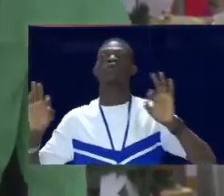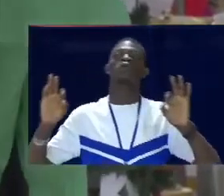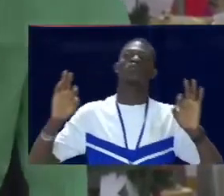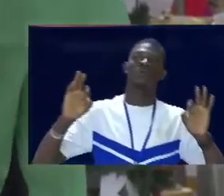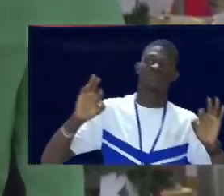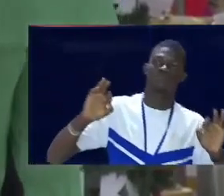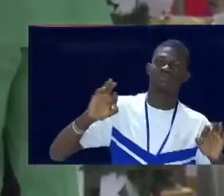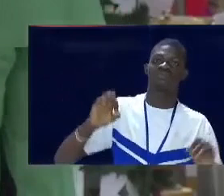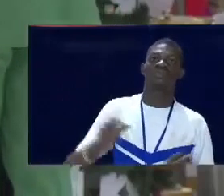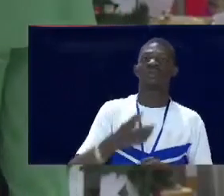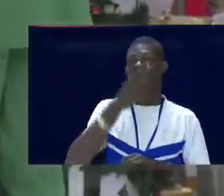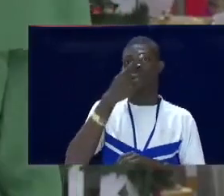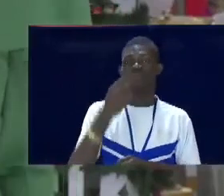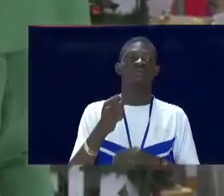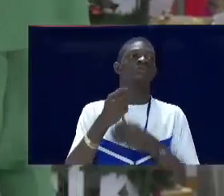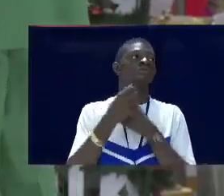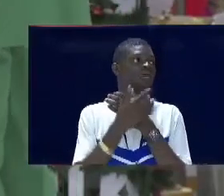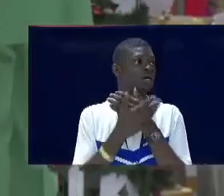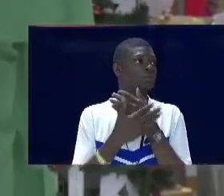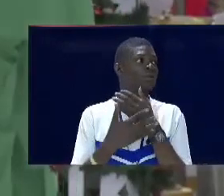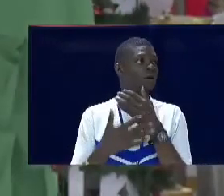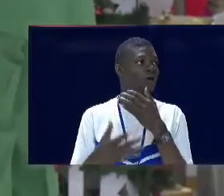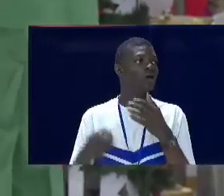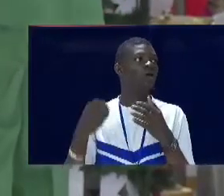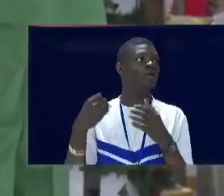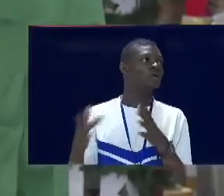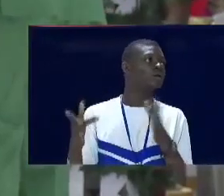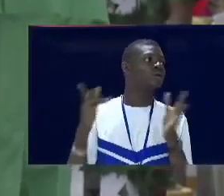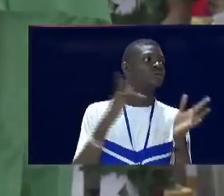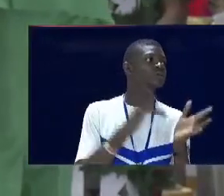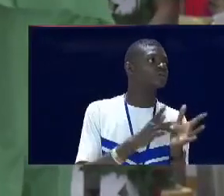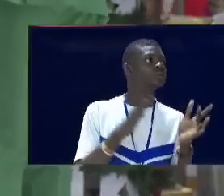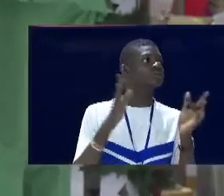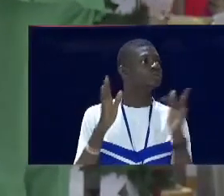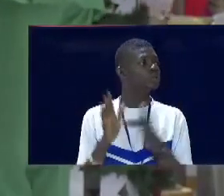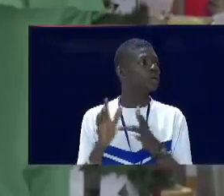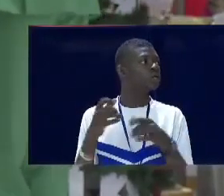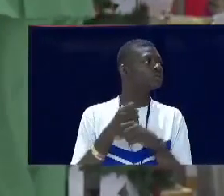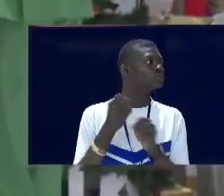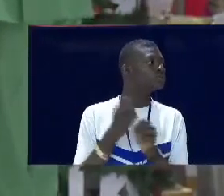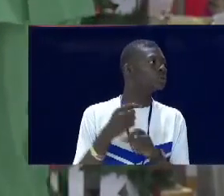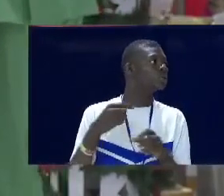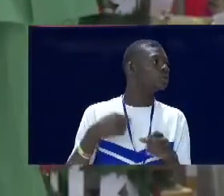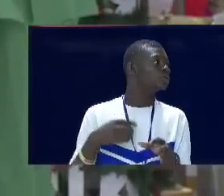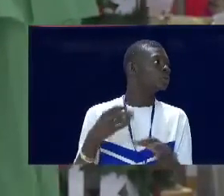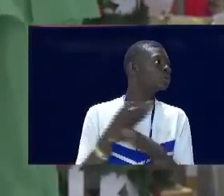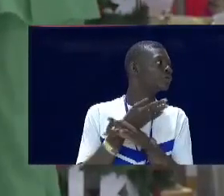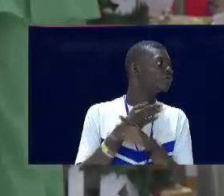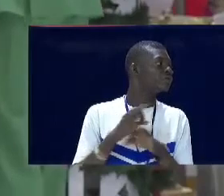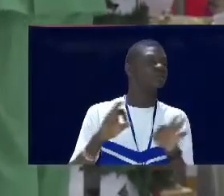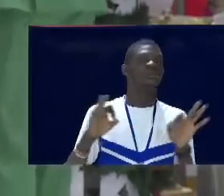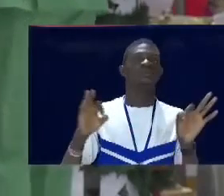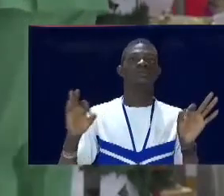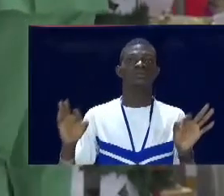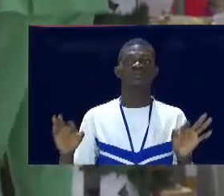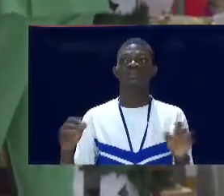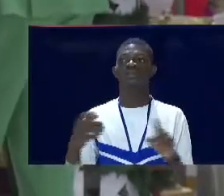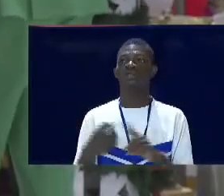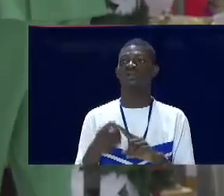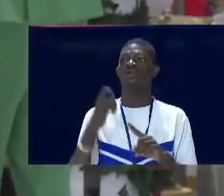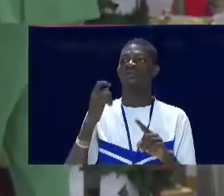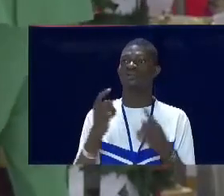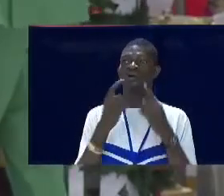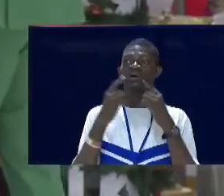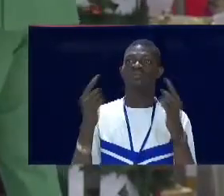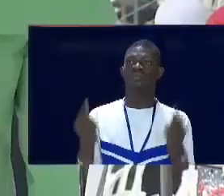slavery, from poverty. The blood of Jesus set me. I am